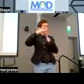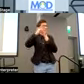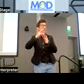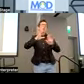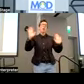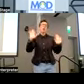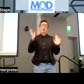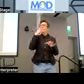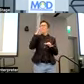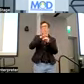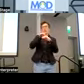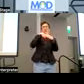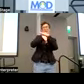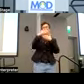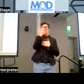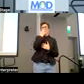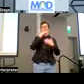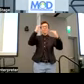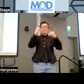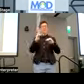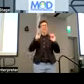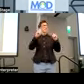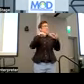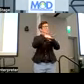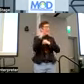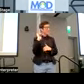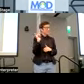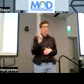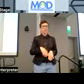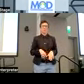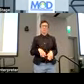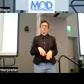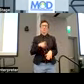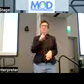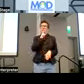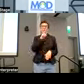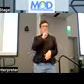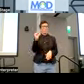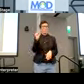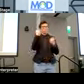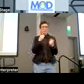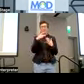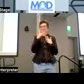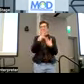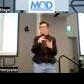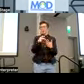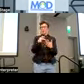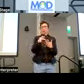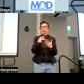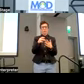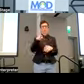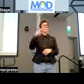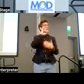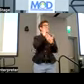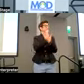it is. So education access, also much leadership in Massachusetts. I illustrated this